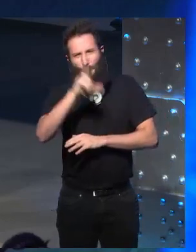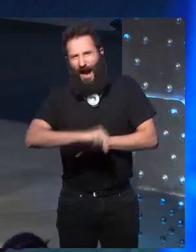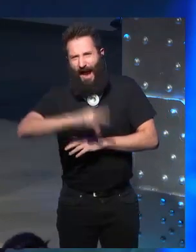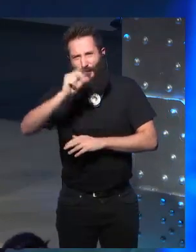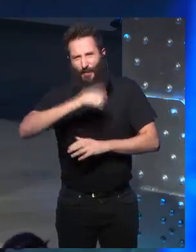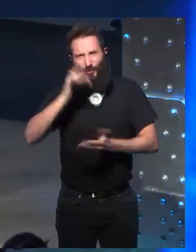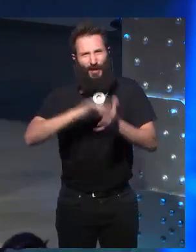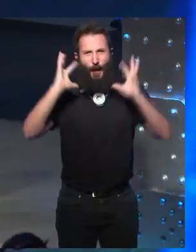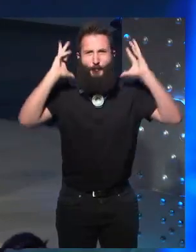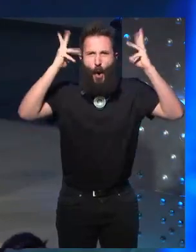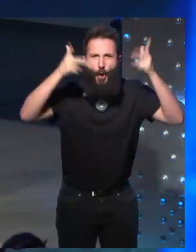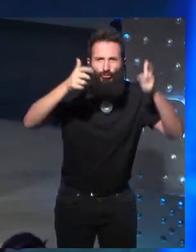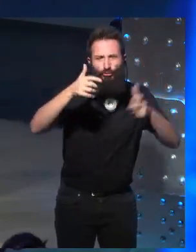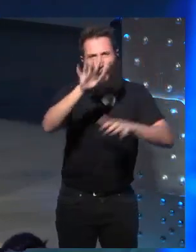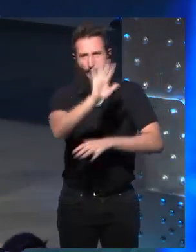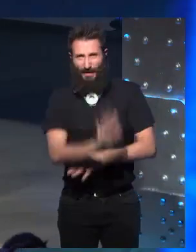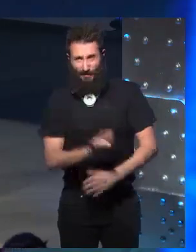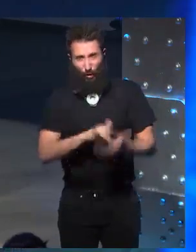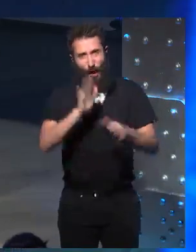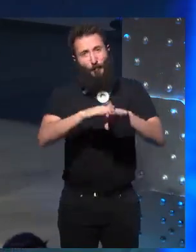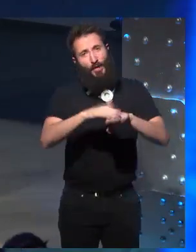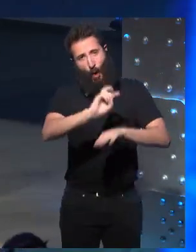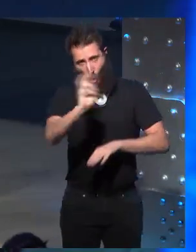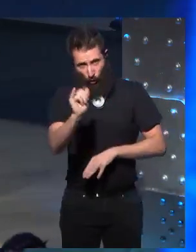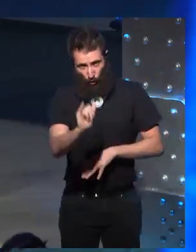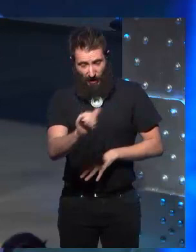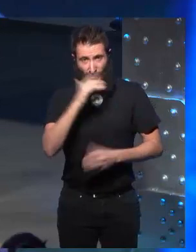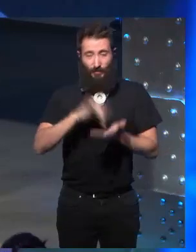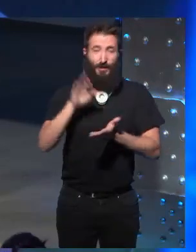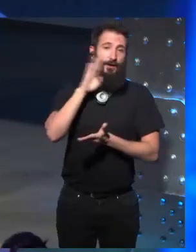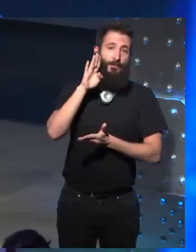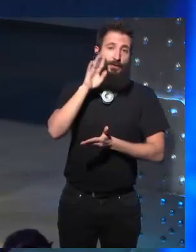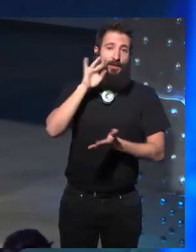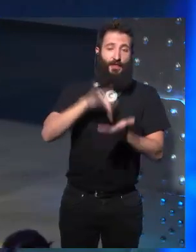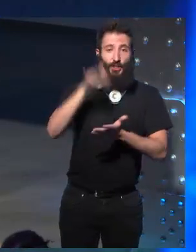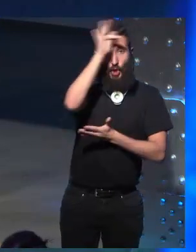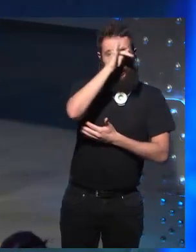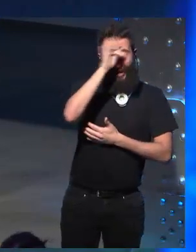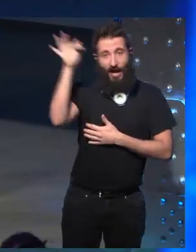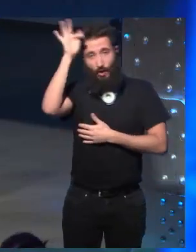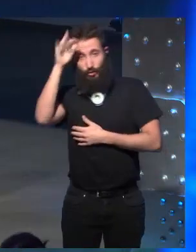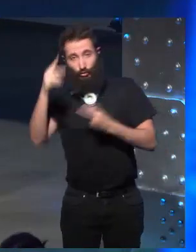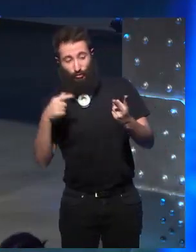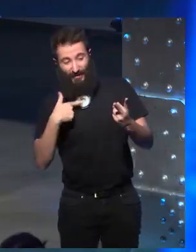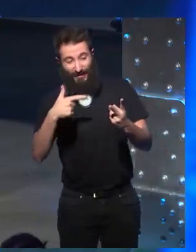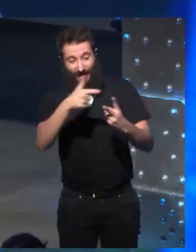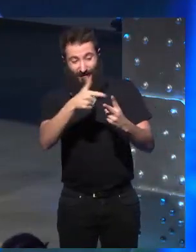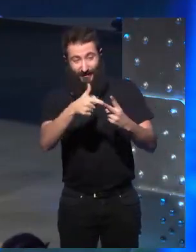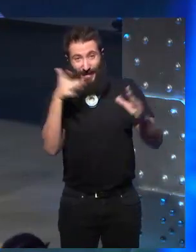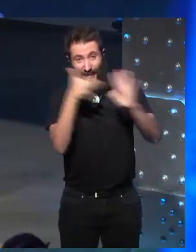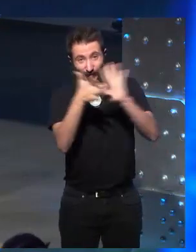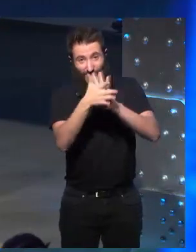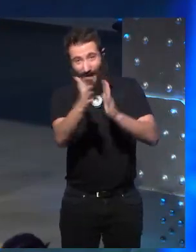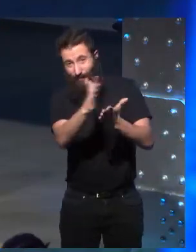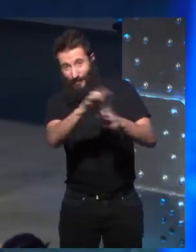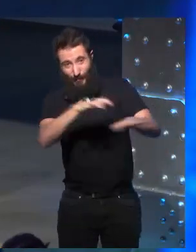like that. But there is another reason. I said before that we have two theories that explain pretty much everything we know in our universe. One theory